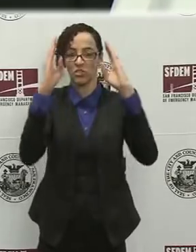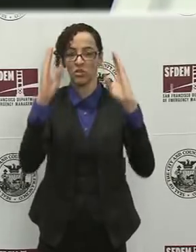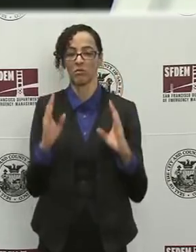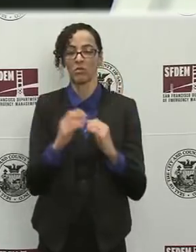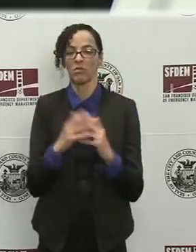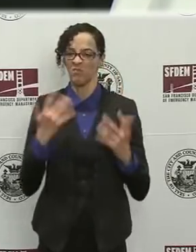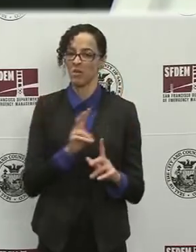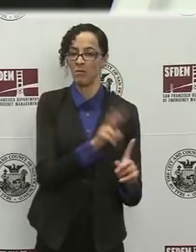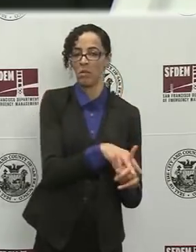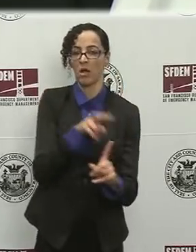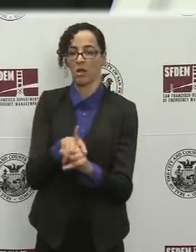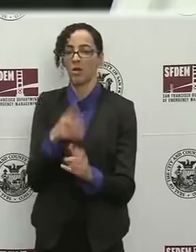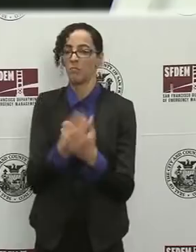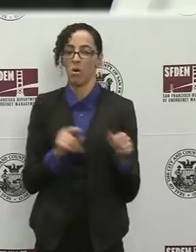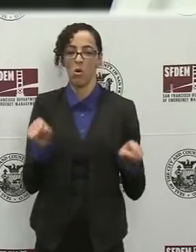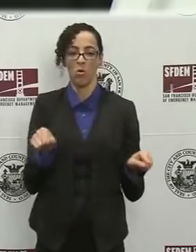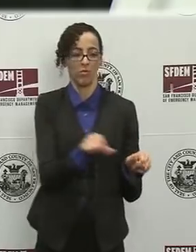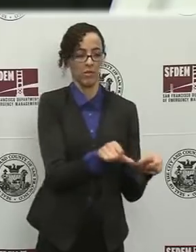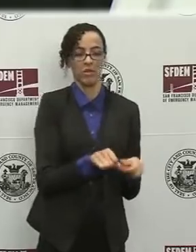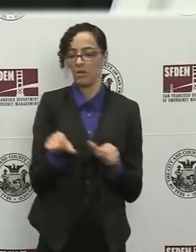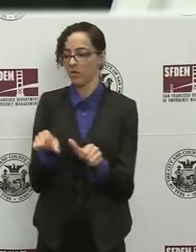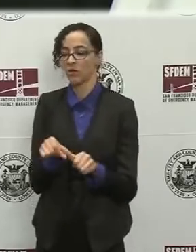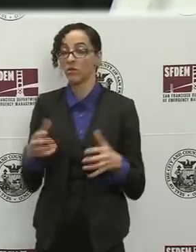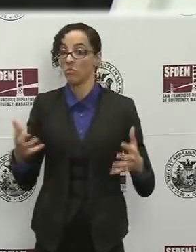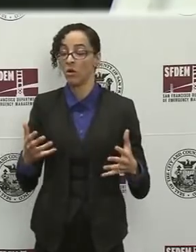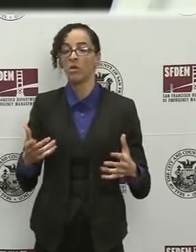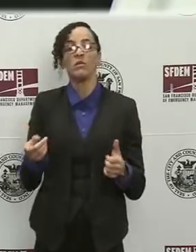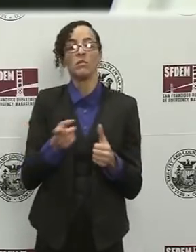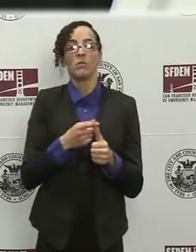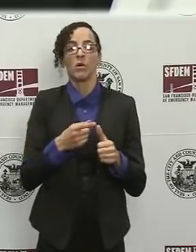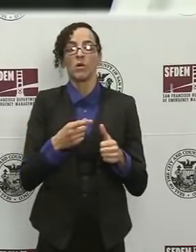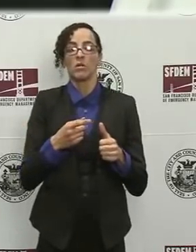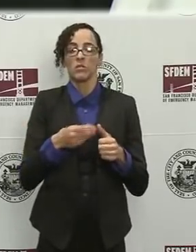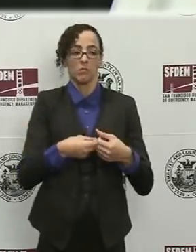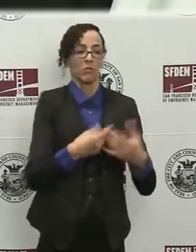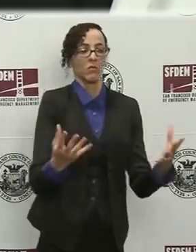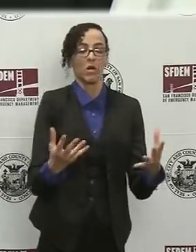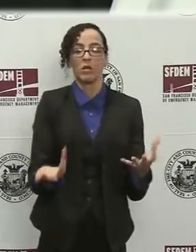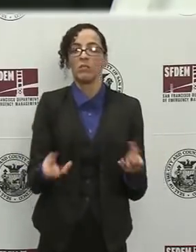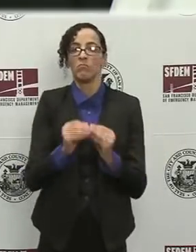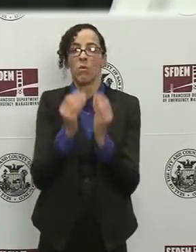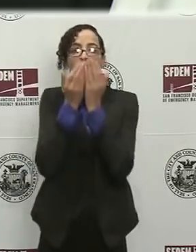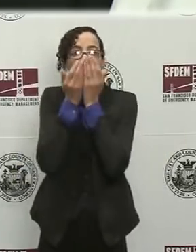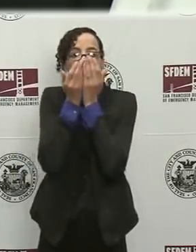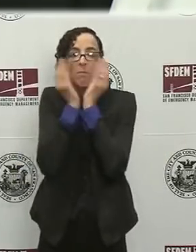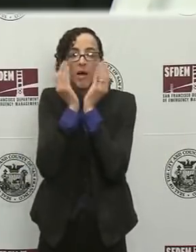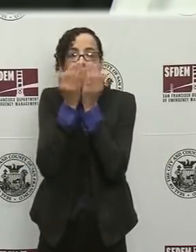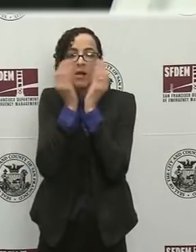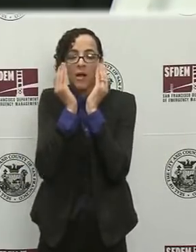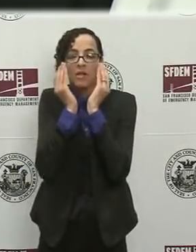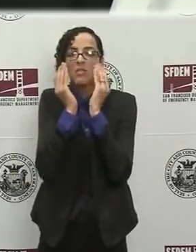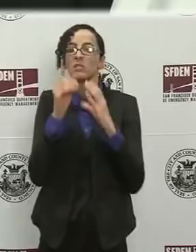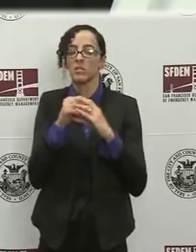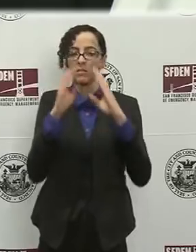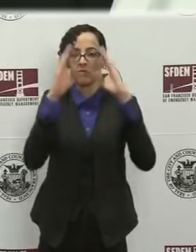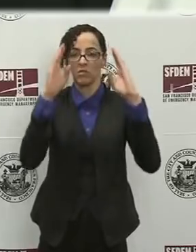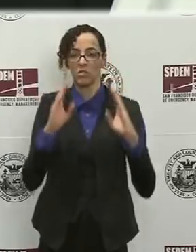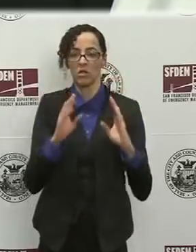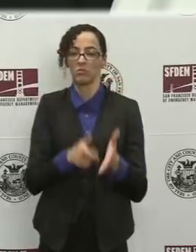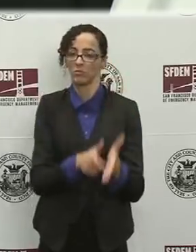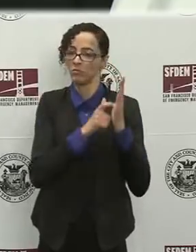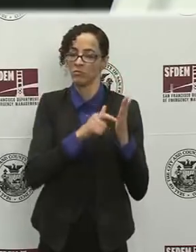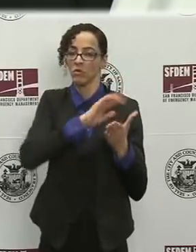sites. First, supplying the shelter with additional masks, and that all shelter guests and staff wear masks